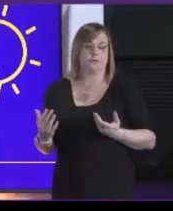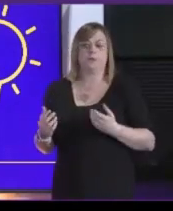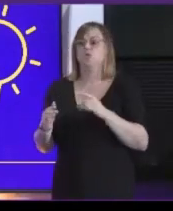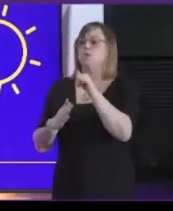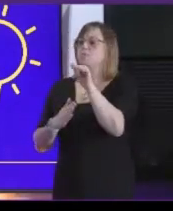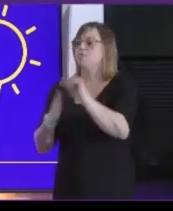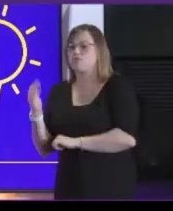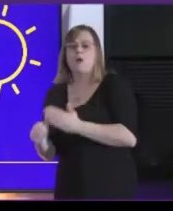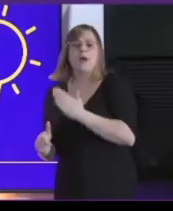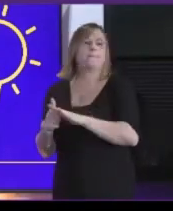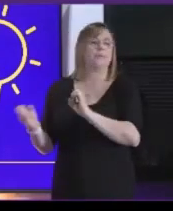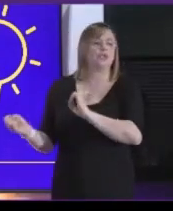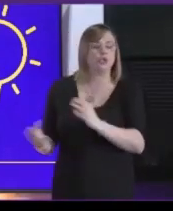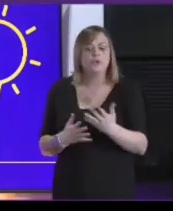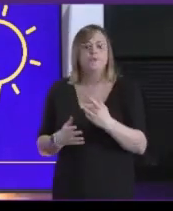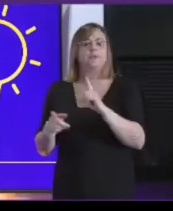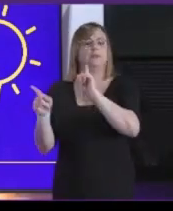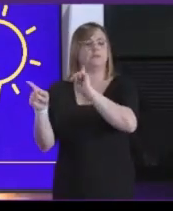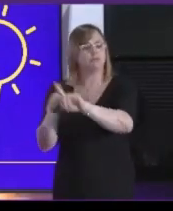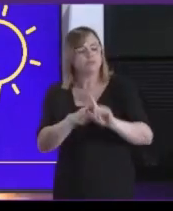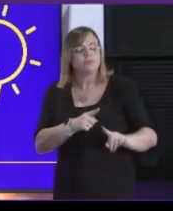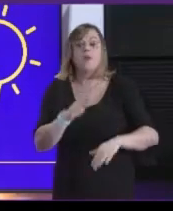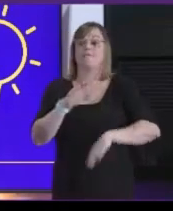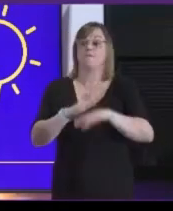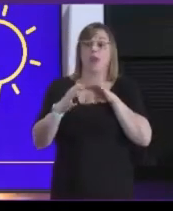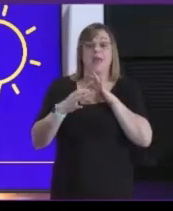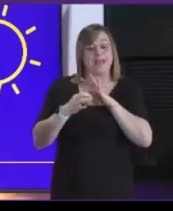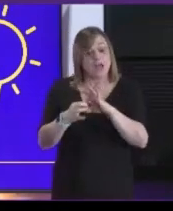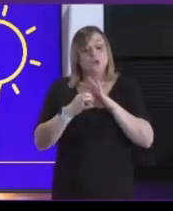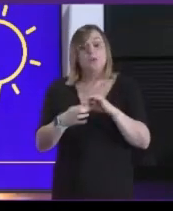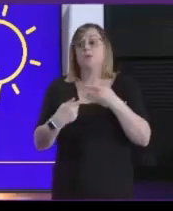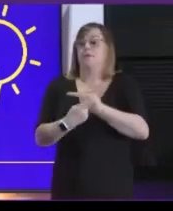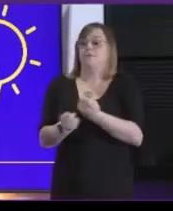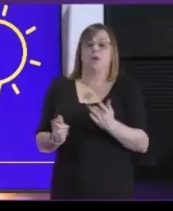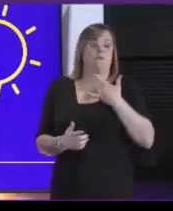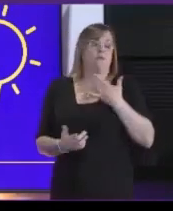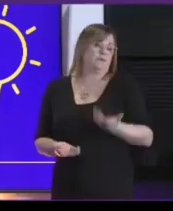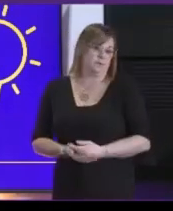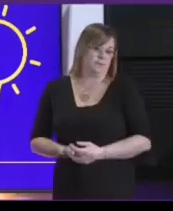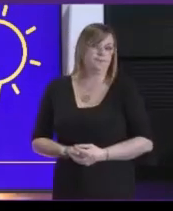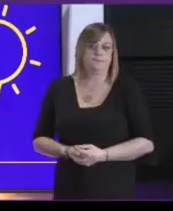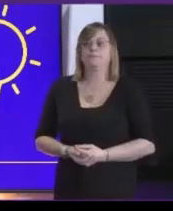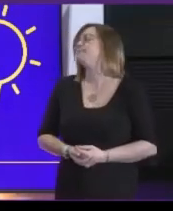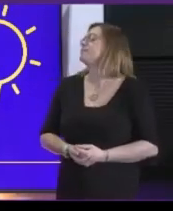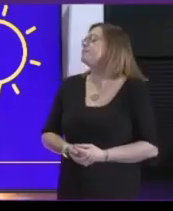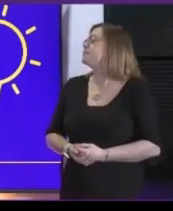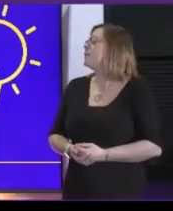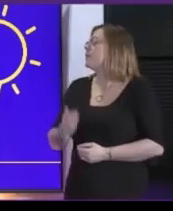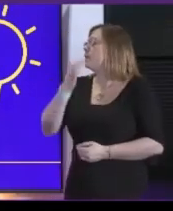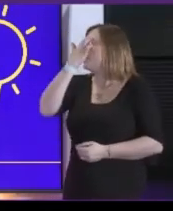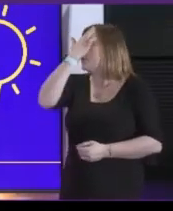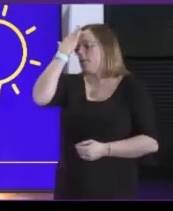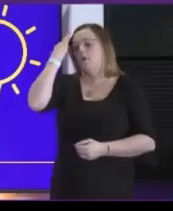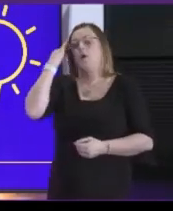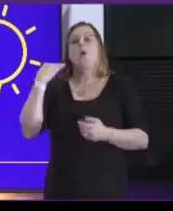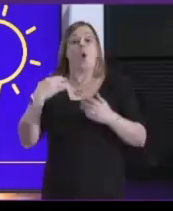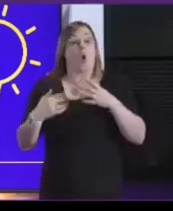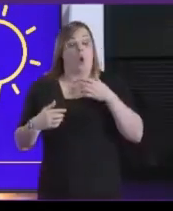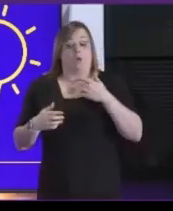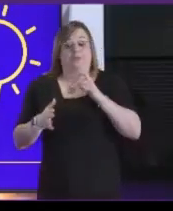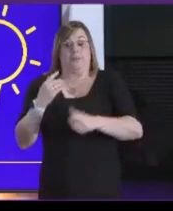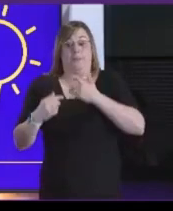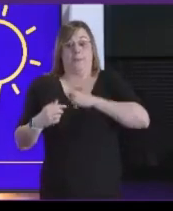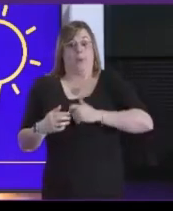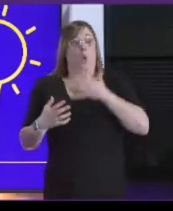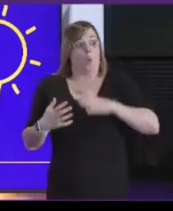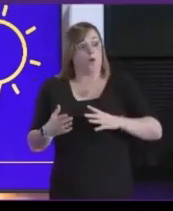services, and to full engagement of their lives. We want to be employed. We want to